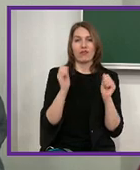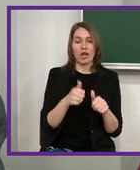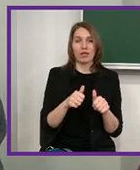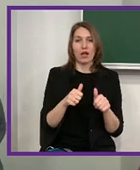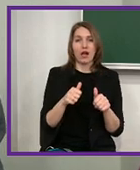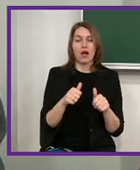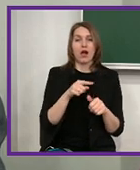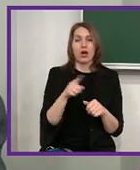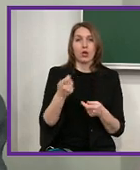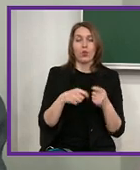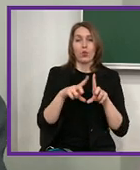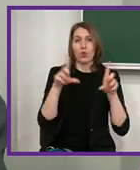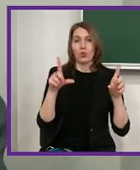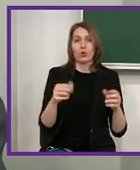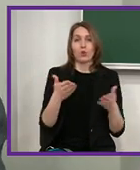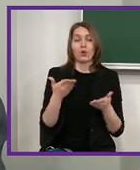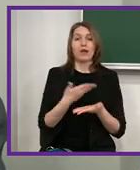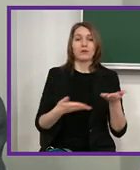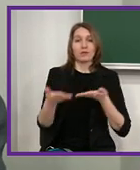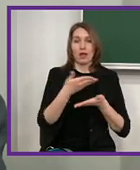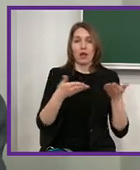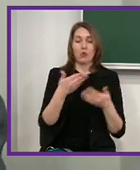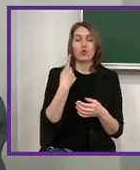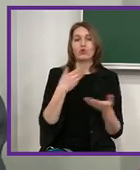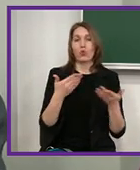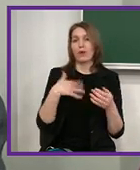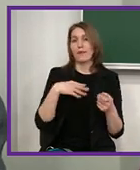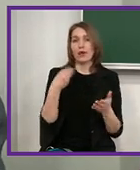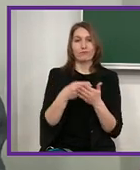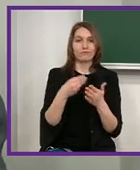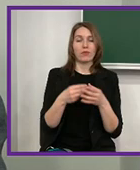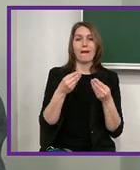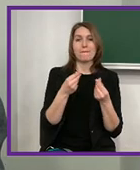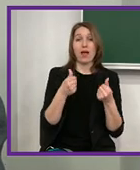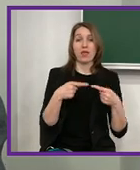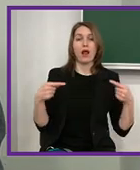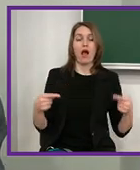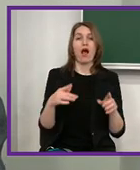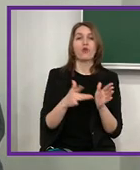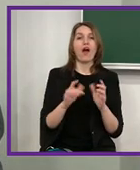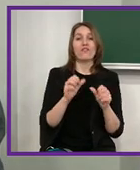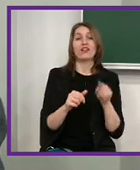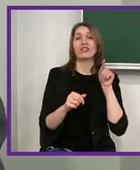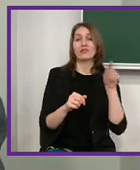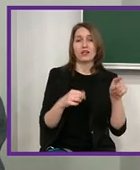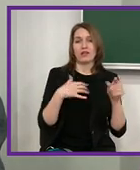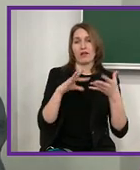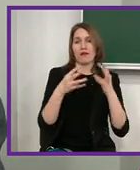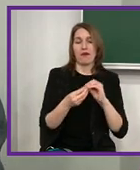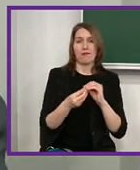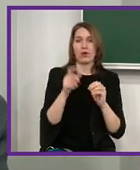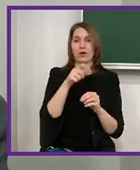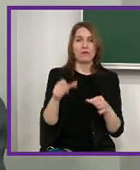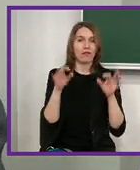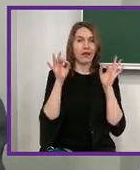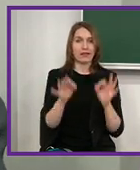if the company was going to purchase material from them. There was no supplier contract or financial support for companies. After